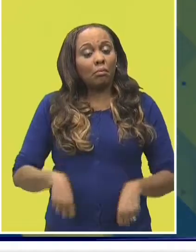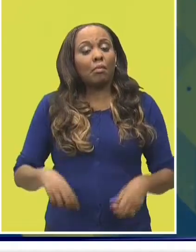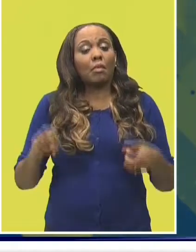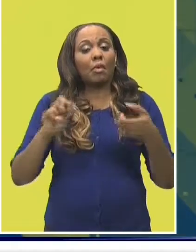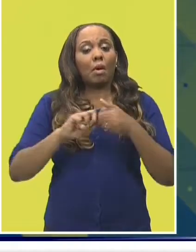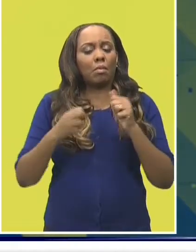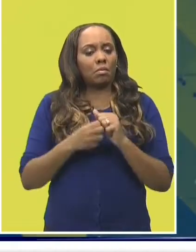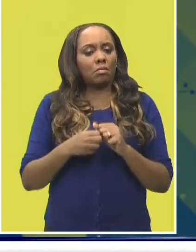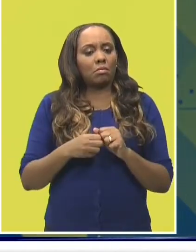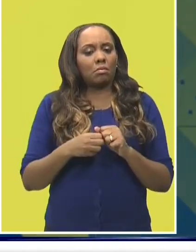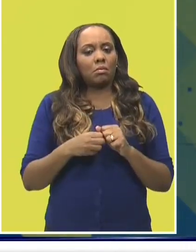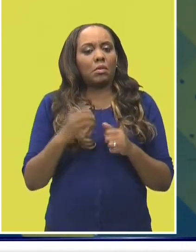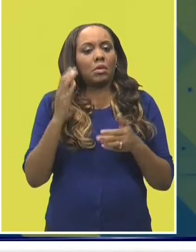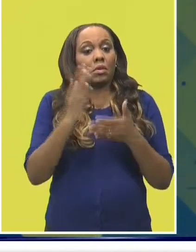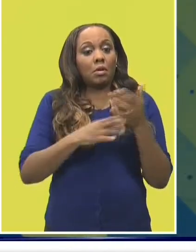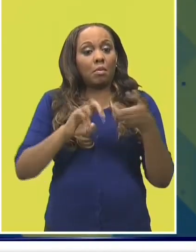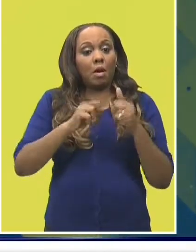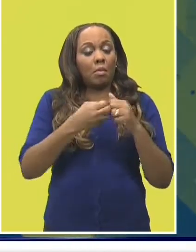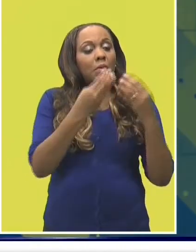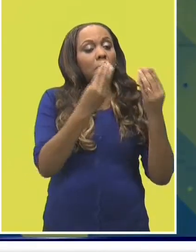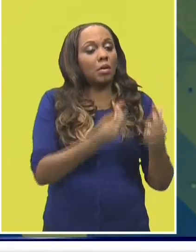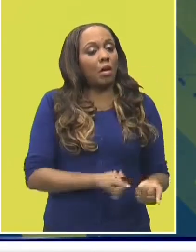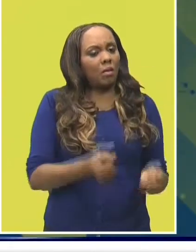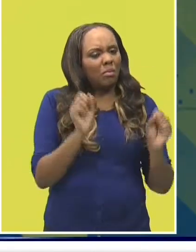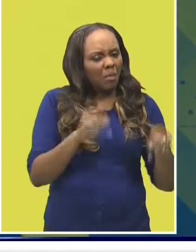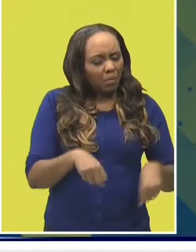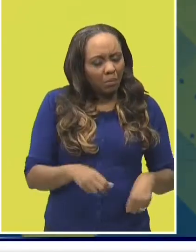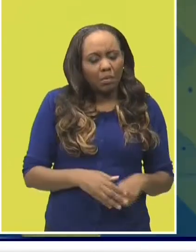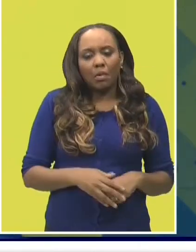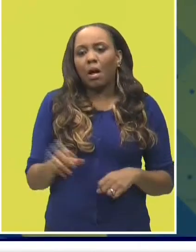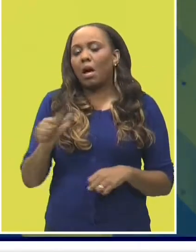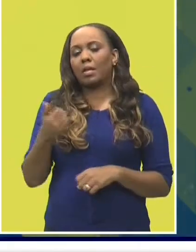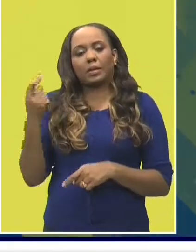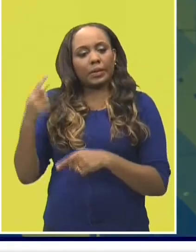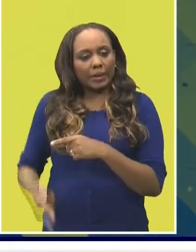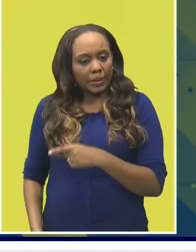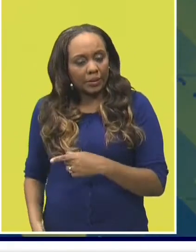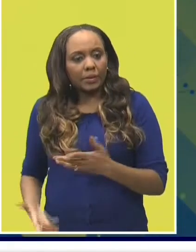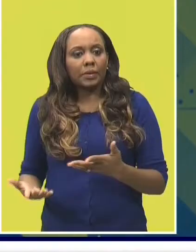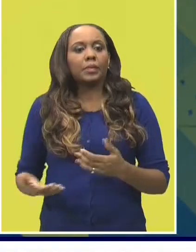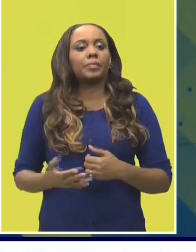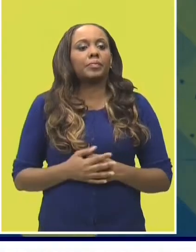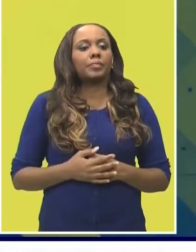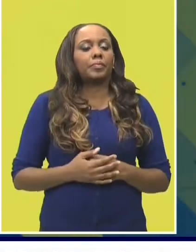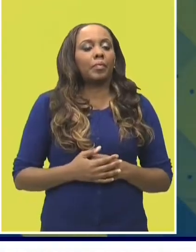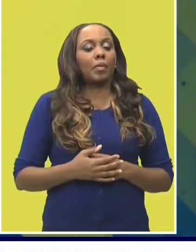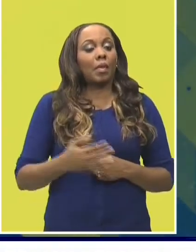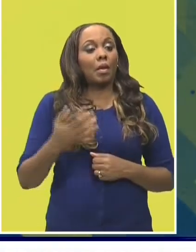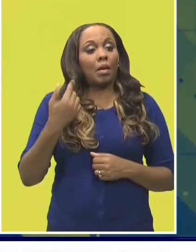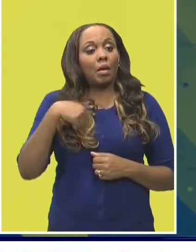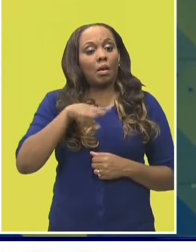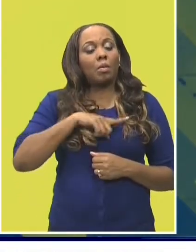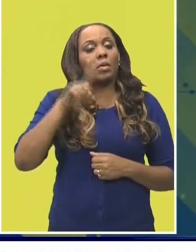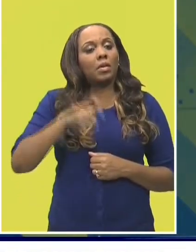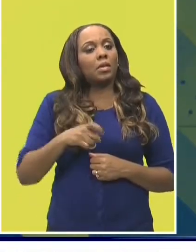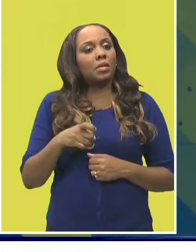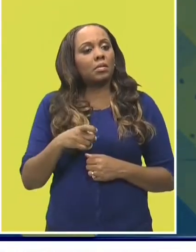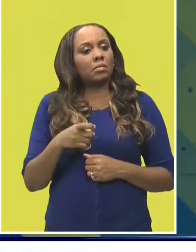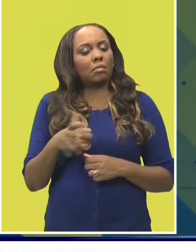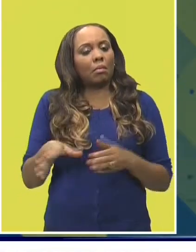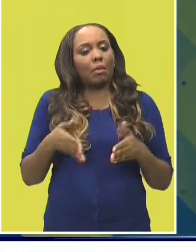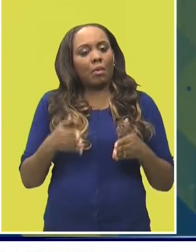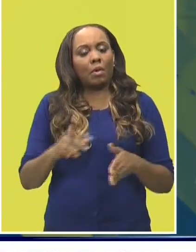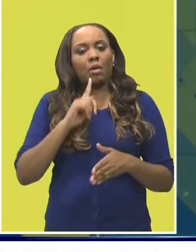can solve some of those problems at a regional level by sharing resources, but by the same token, if we do not find a way to